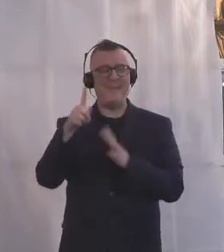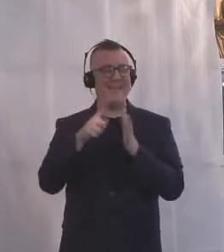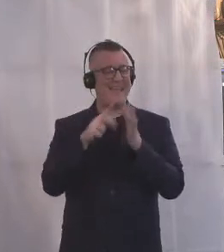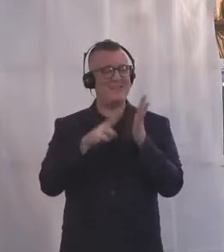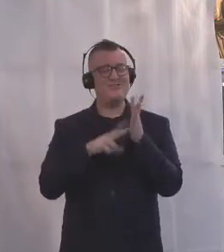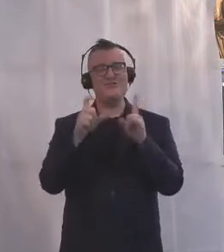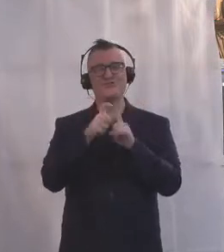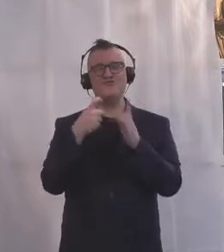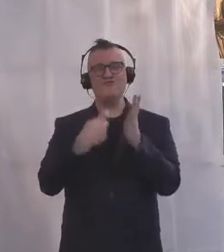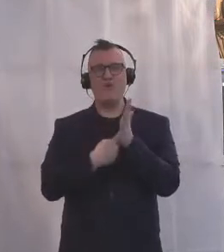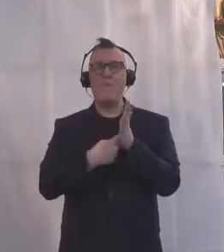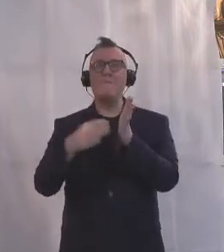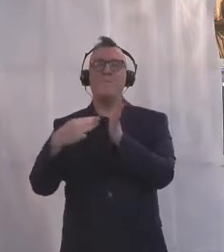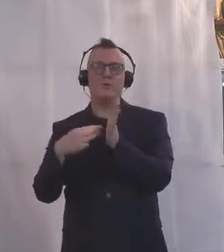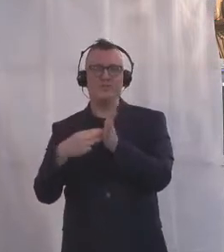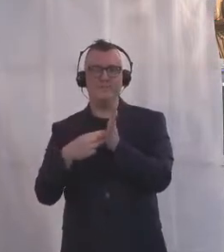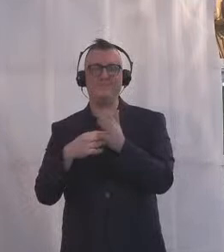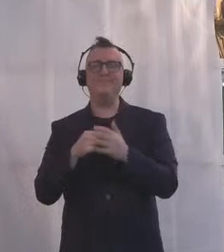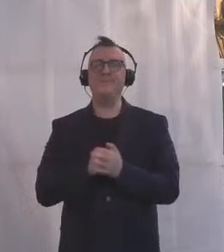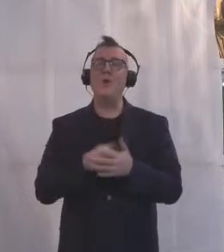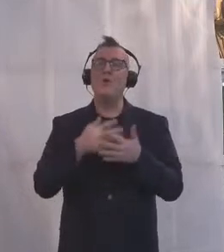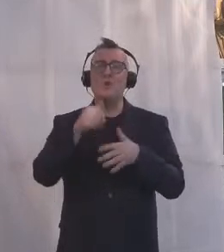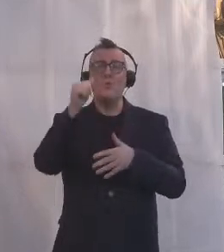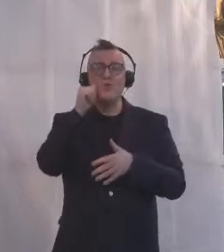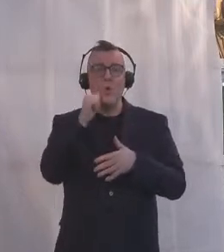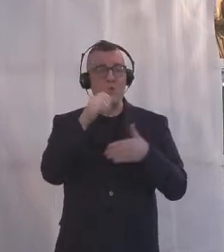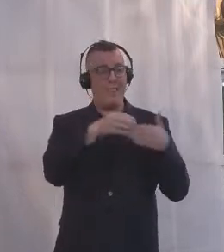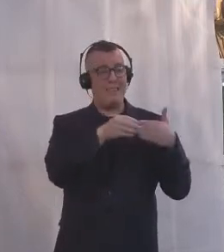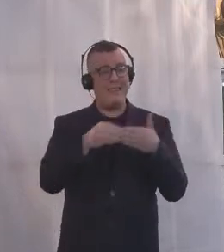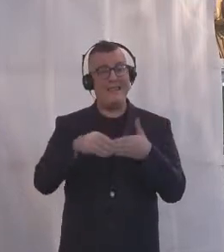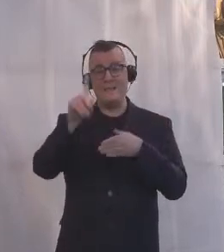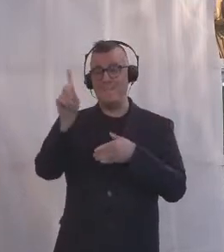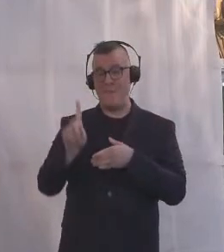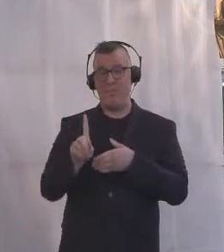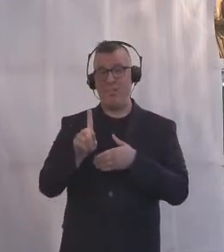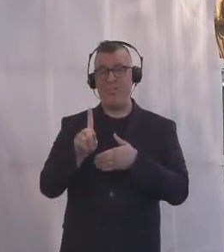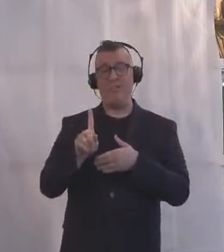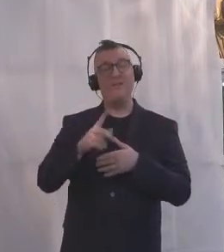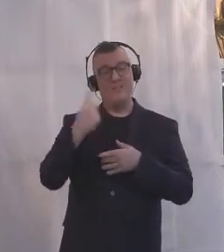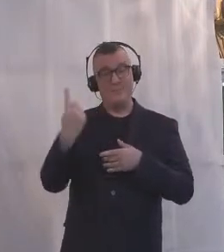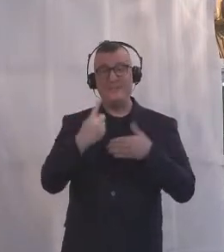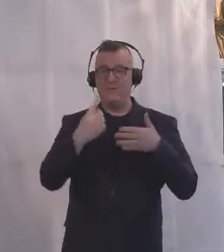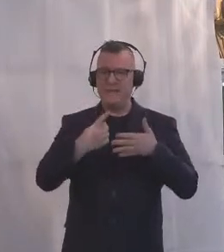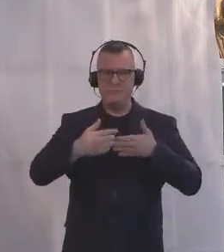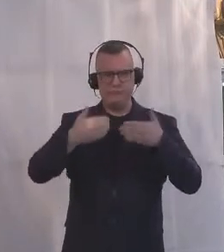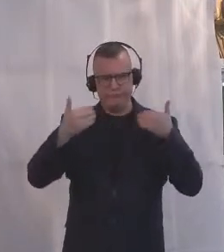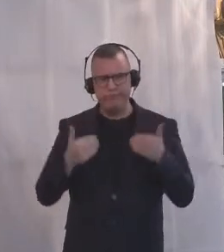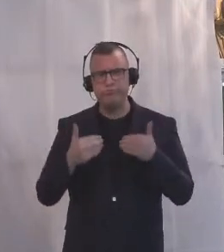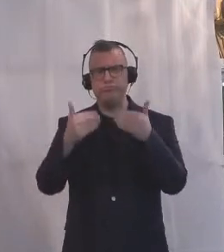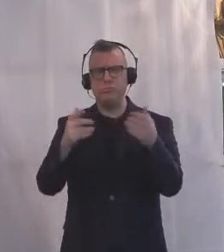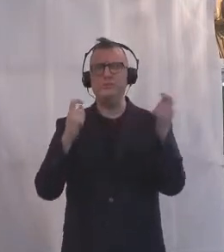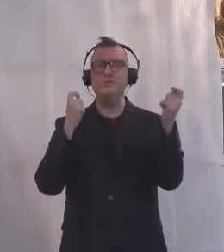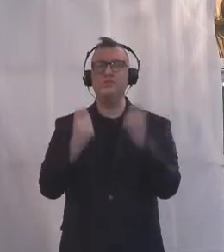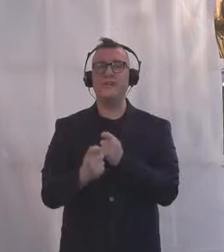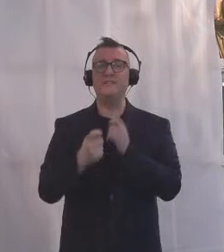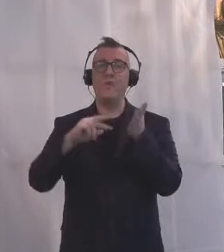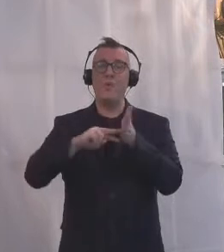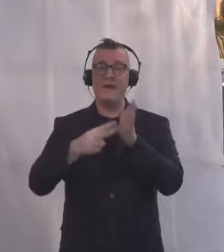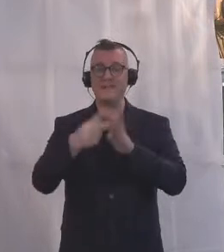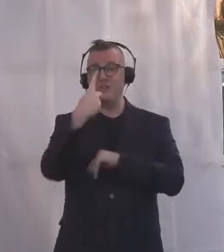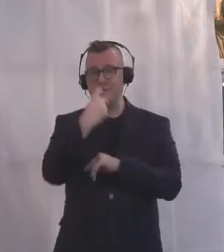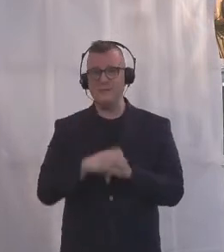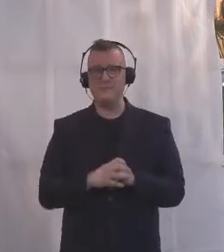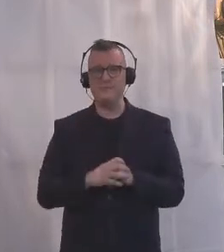about the importance of leaders, the role of leaders in driving change in organisations. From day